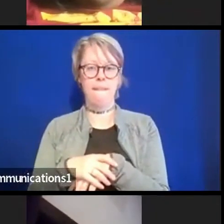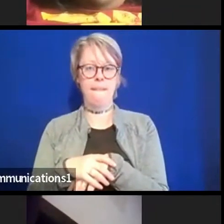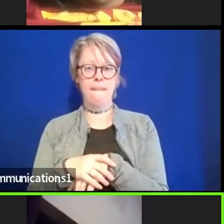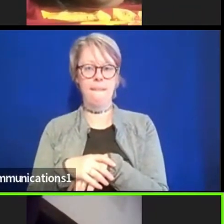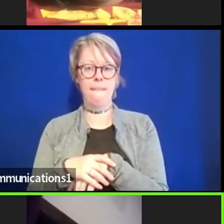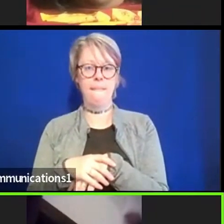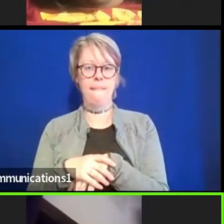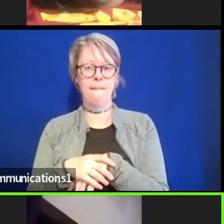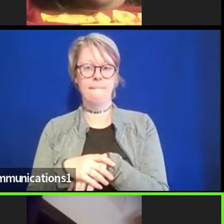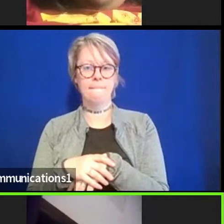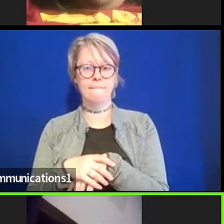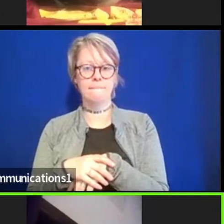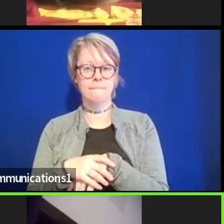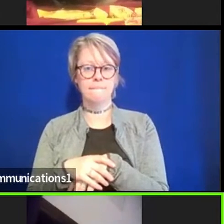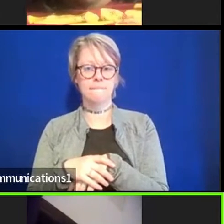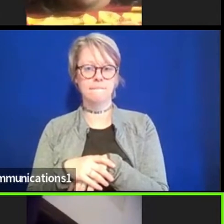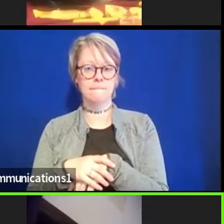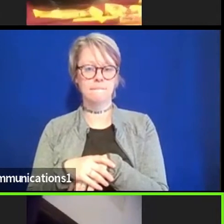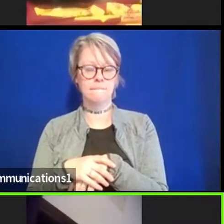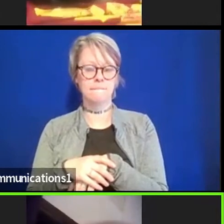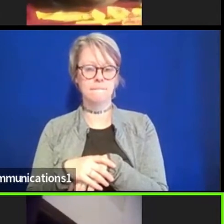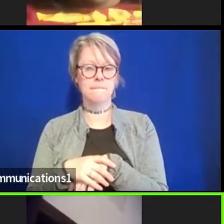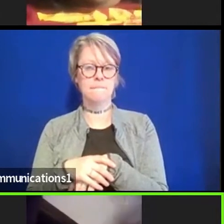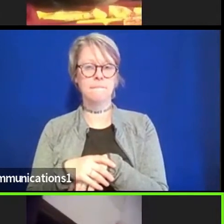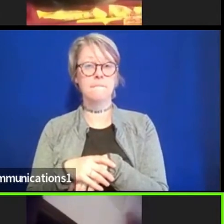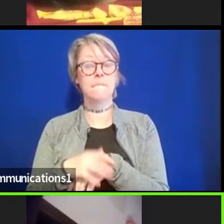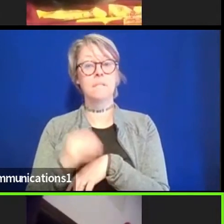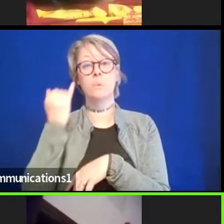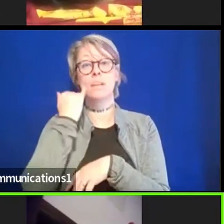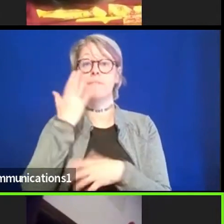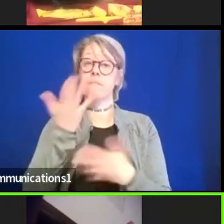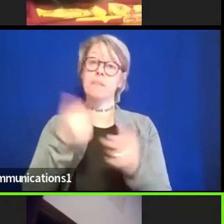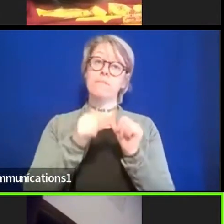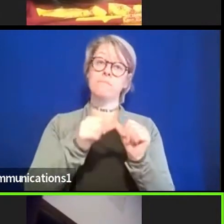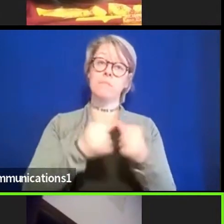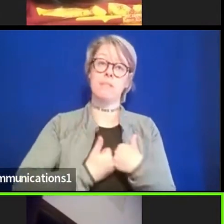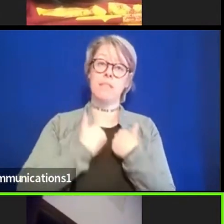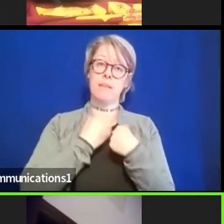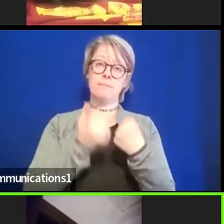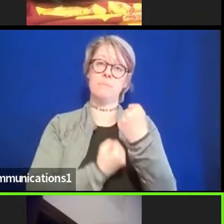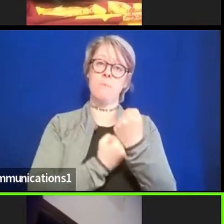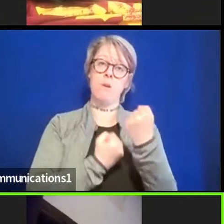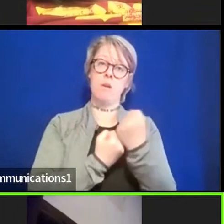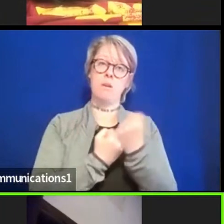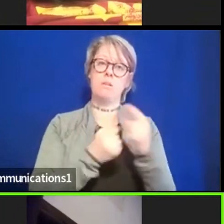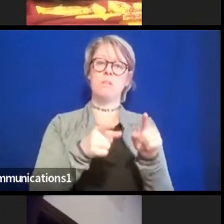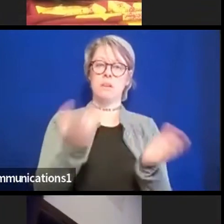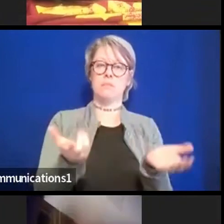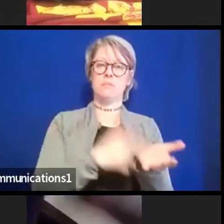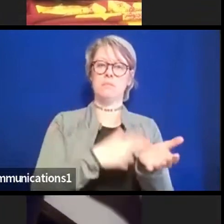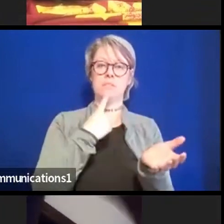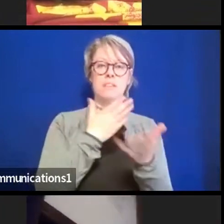the government to intervene on taking the person off the life support. Yes. And Okay.